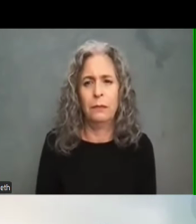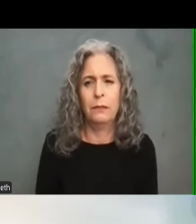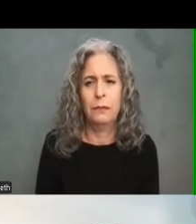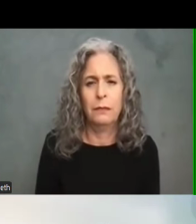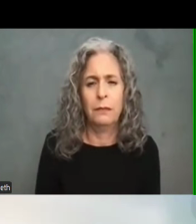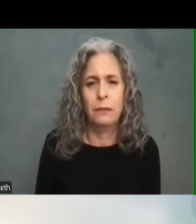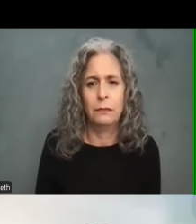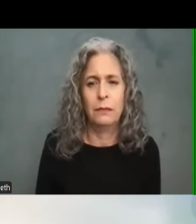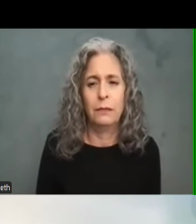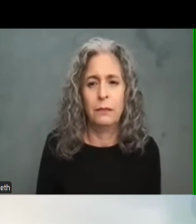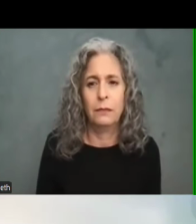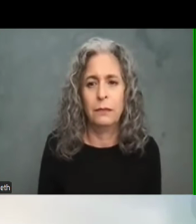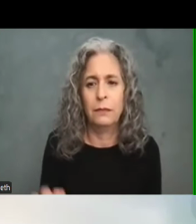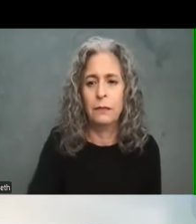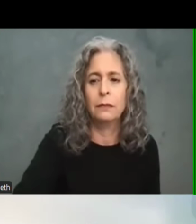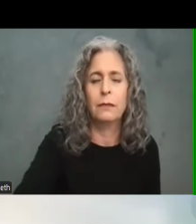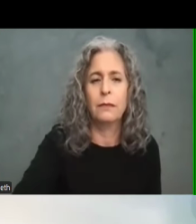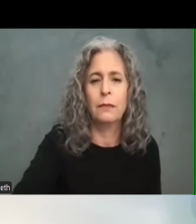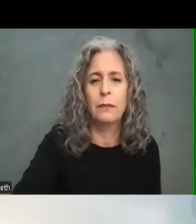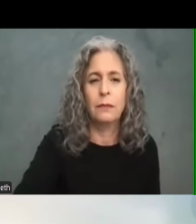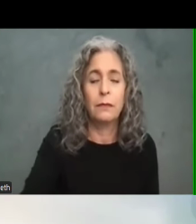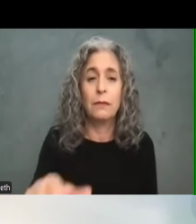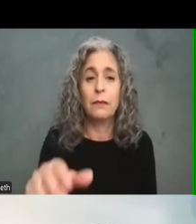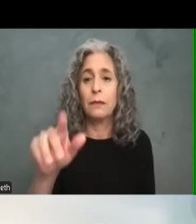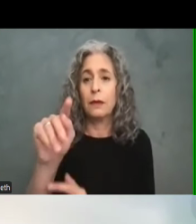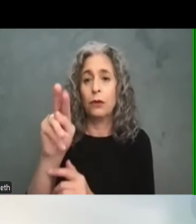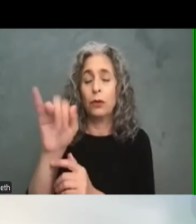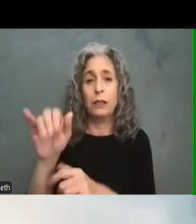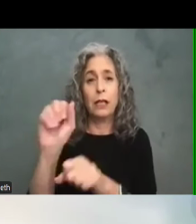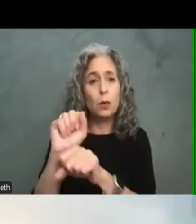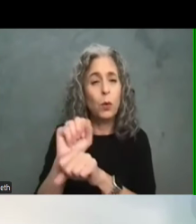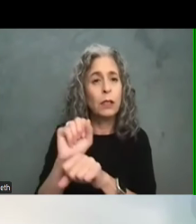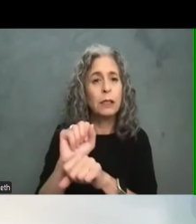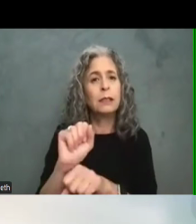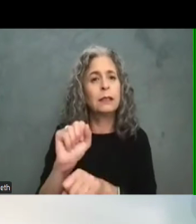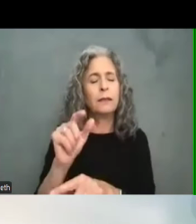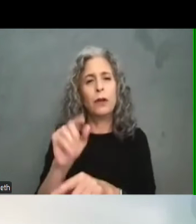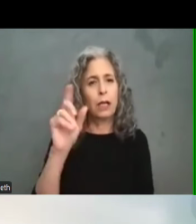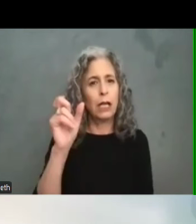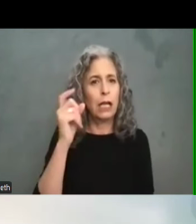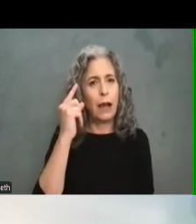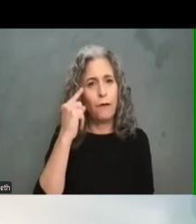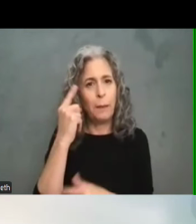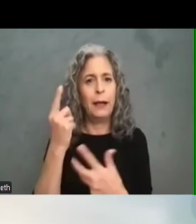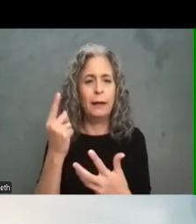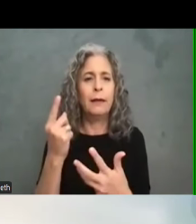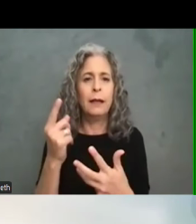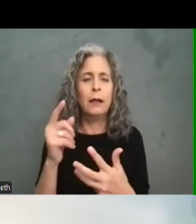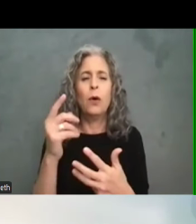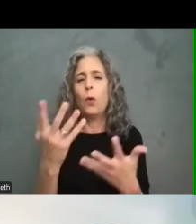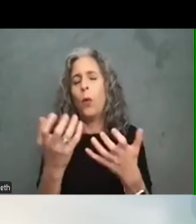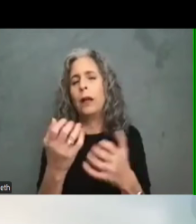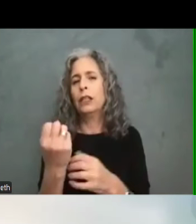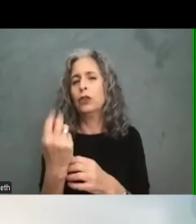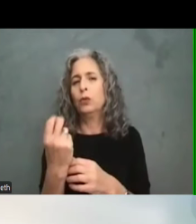Tracy doesn't have any disabilities, but Tracy works as a procurement officer in a government department looking to spend around $12